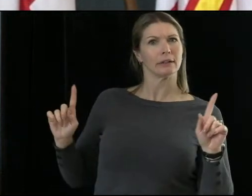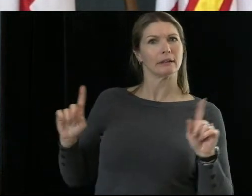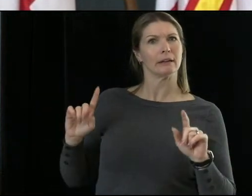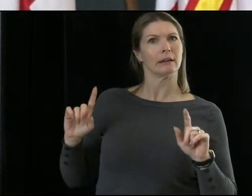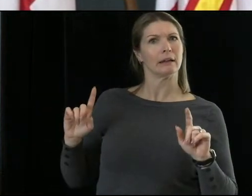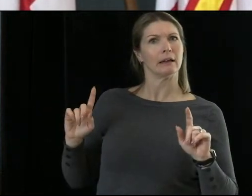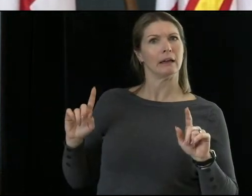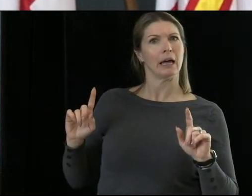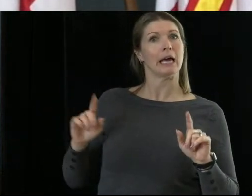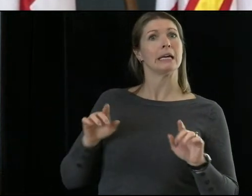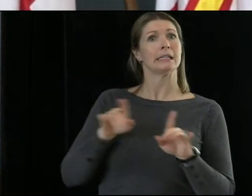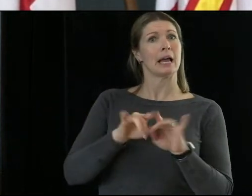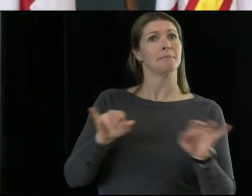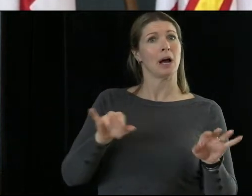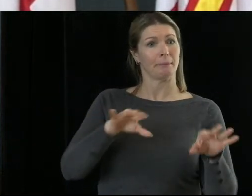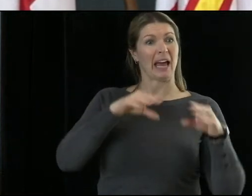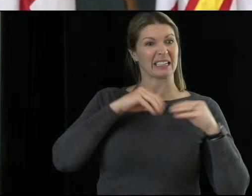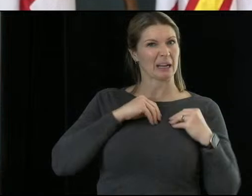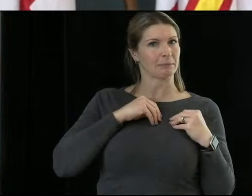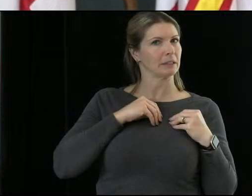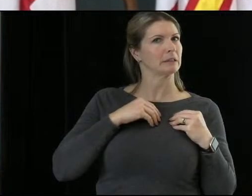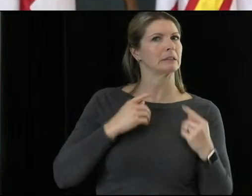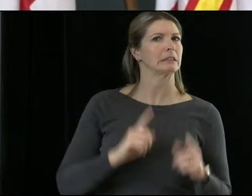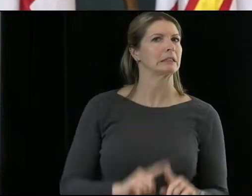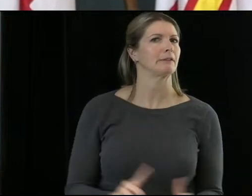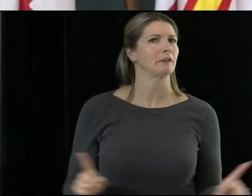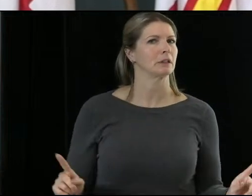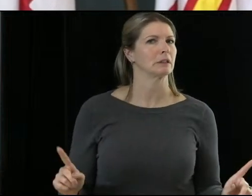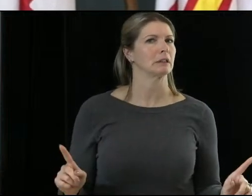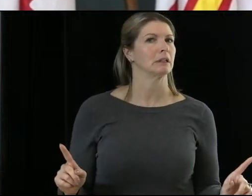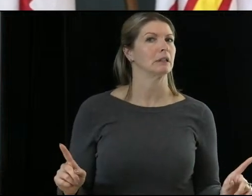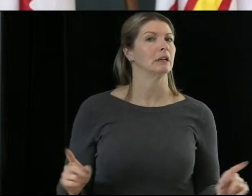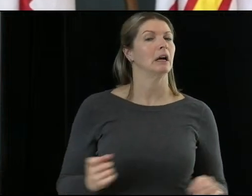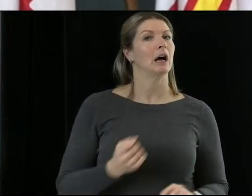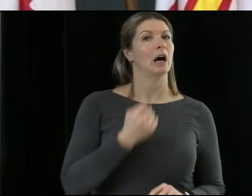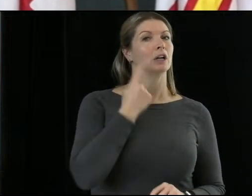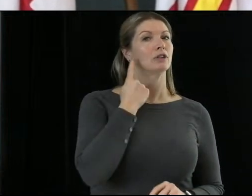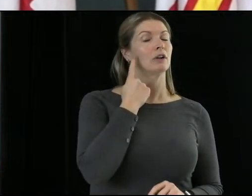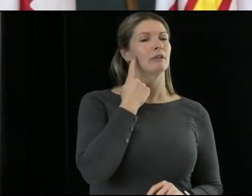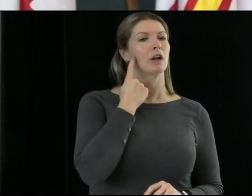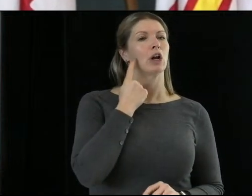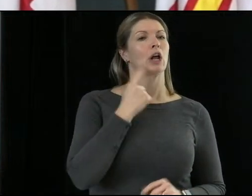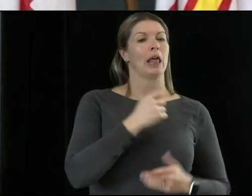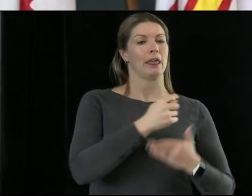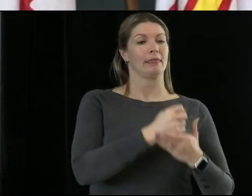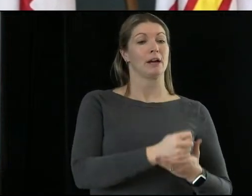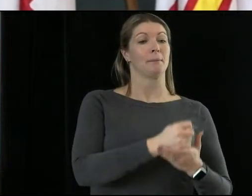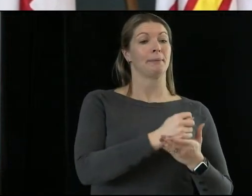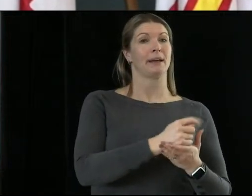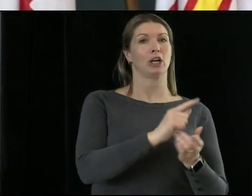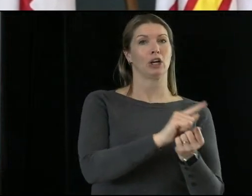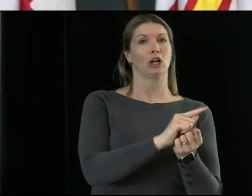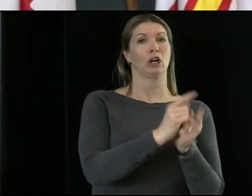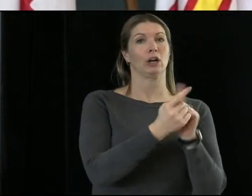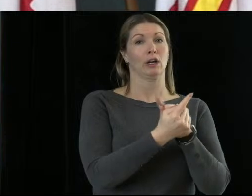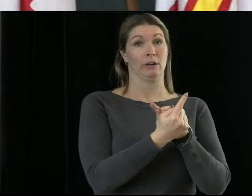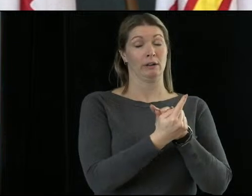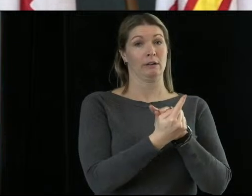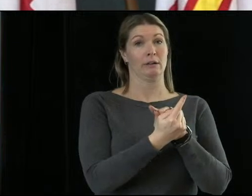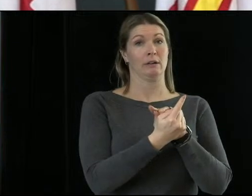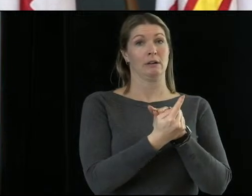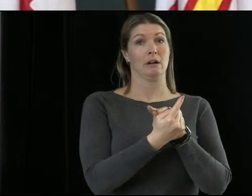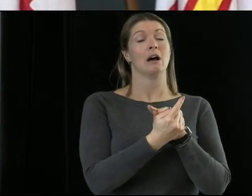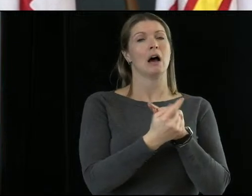was scarce. When conversion therapy proved ineffective, I grappled with despair and